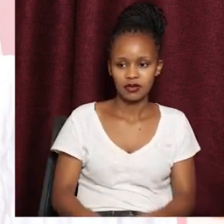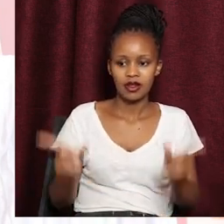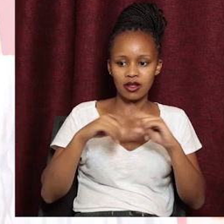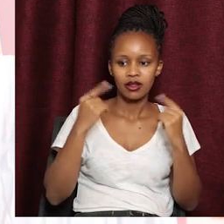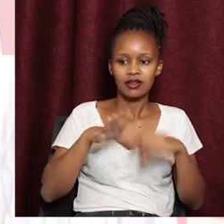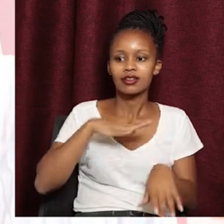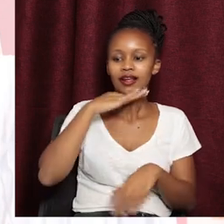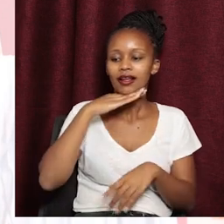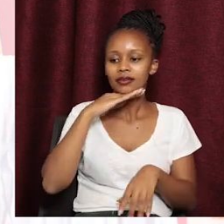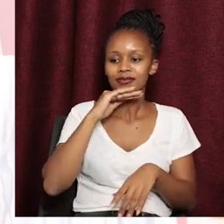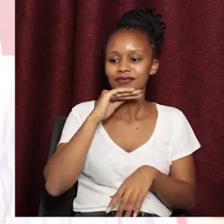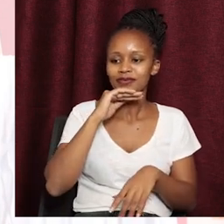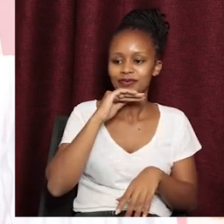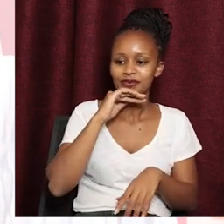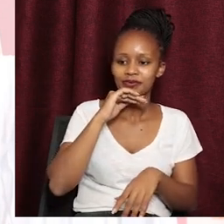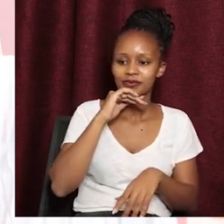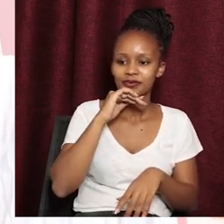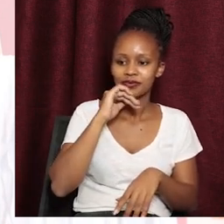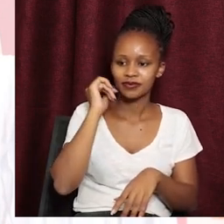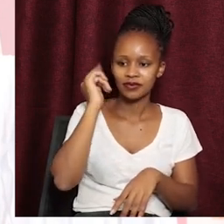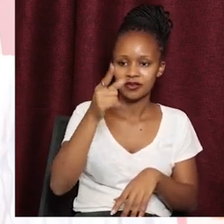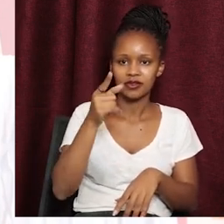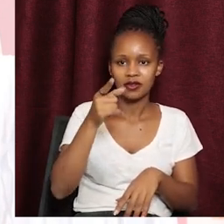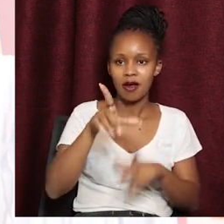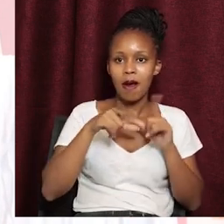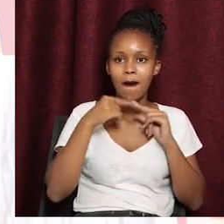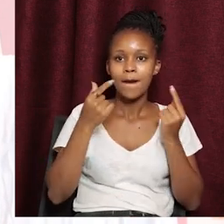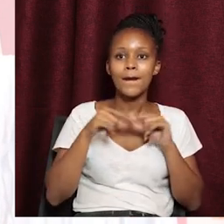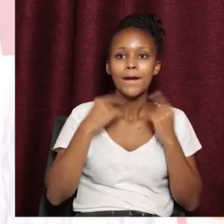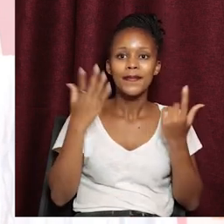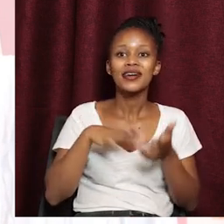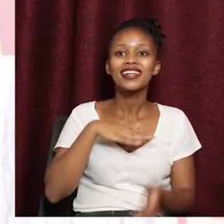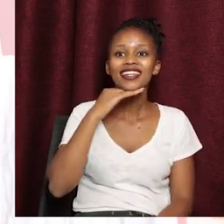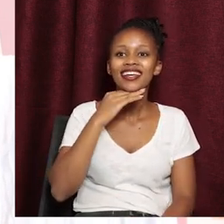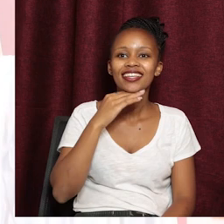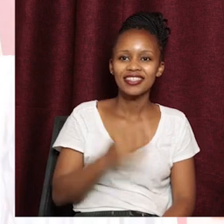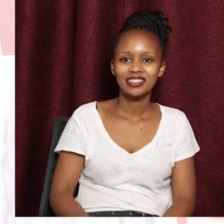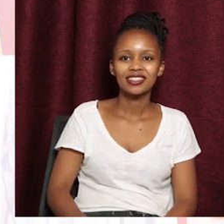priests will die. Your pastors will die.